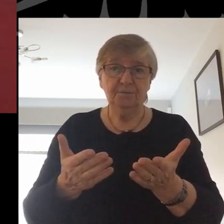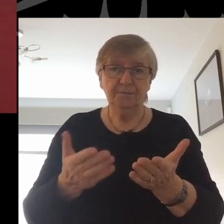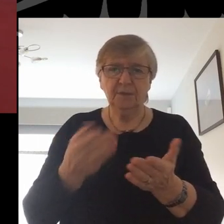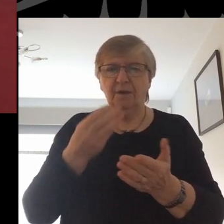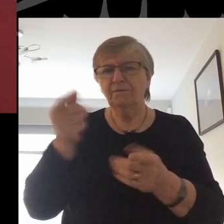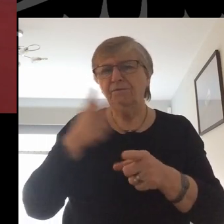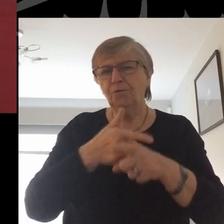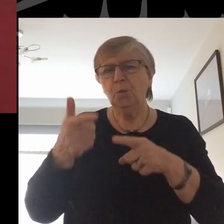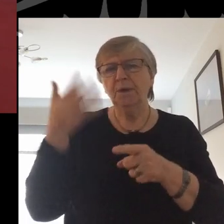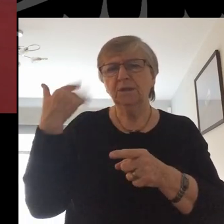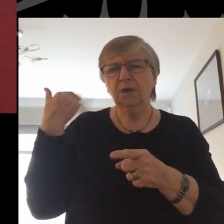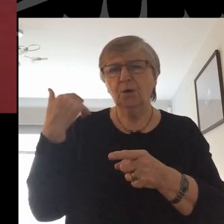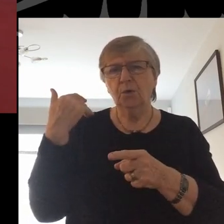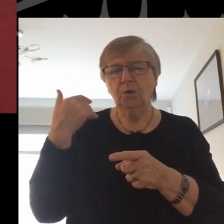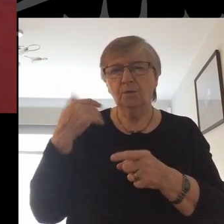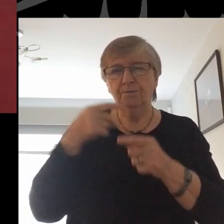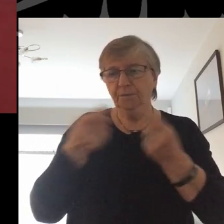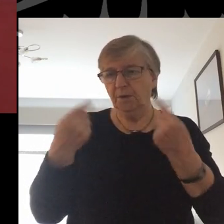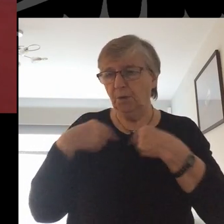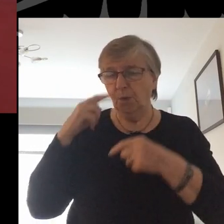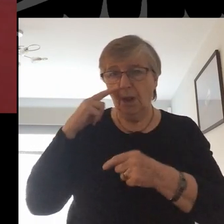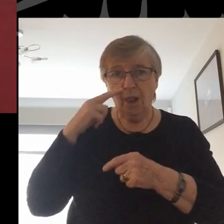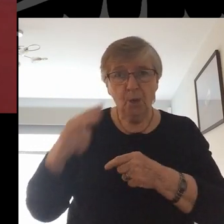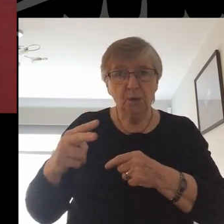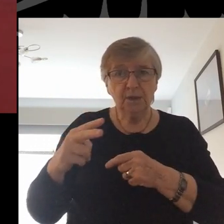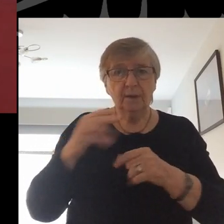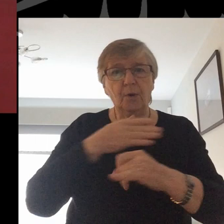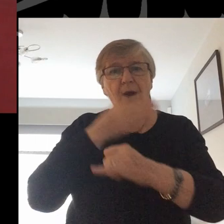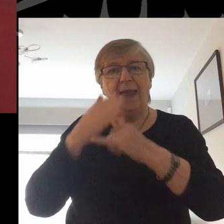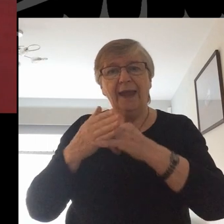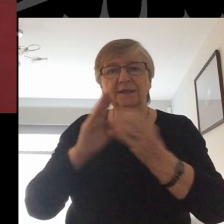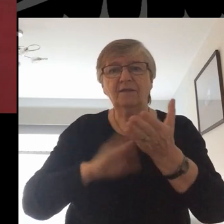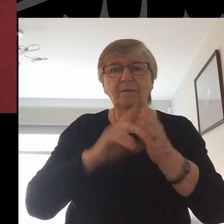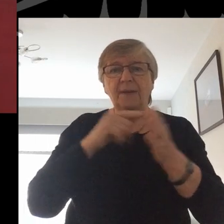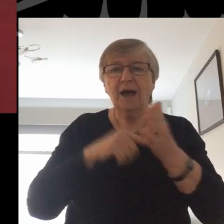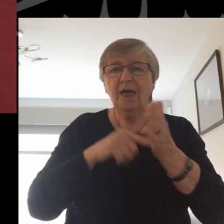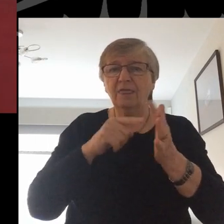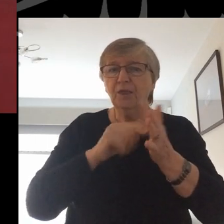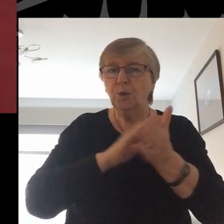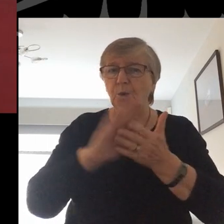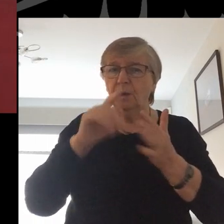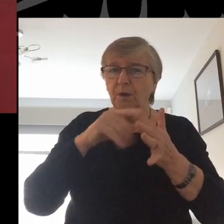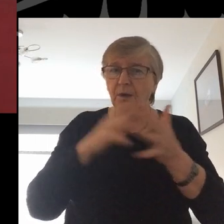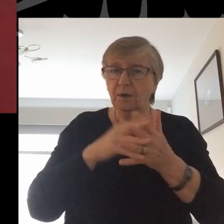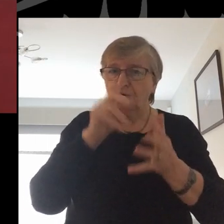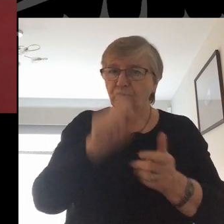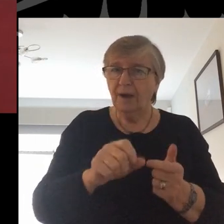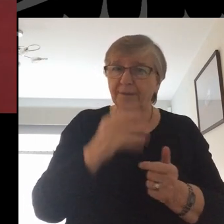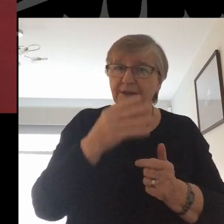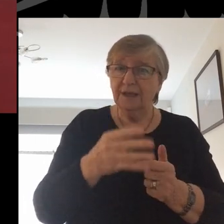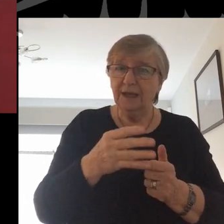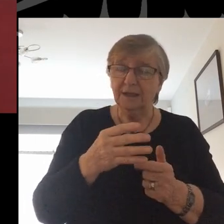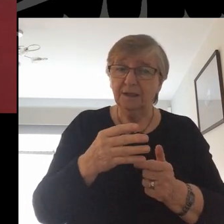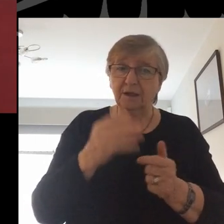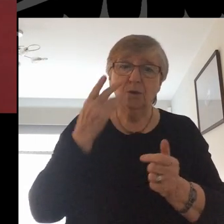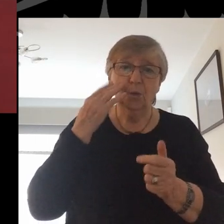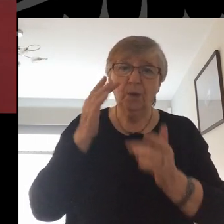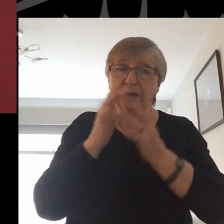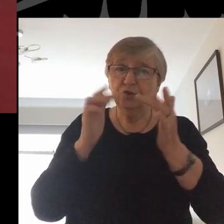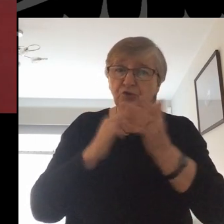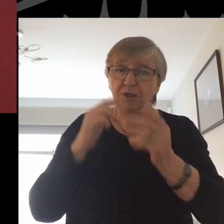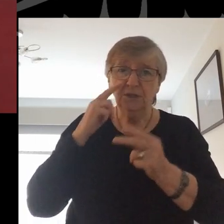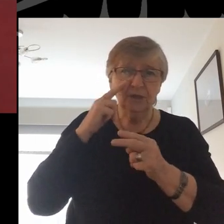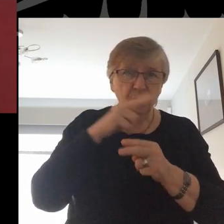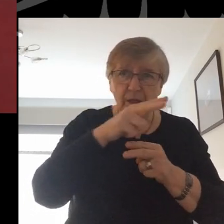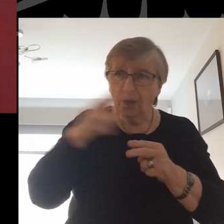A few weeks ago, we were looking at the end of Matthew chapter 9 and how Jesus, we're told, when he looked on the crowds, he